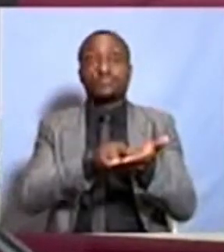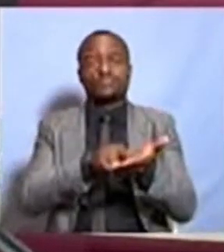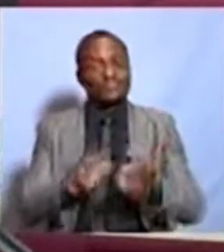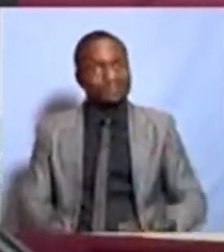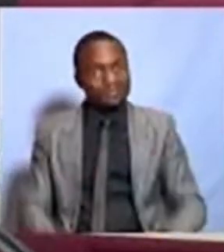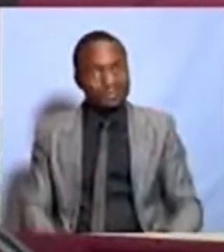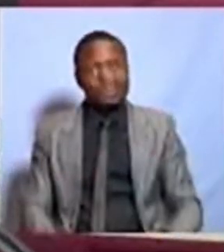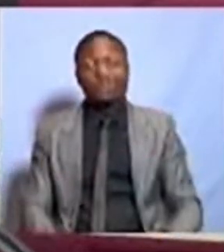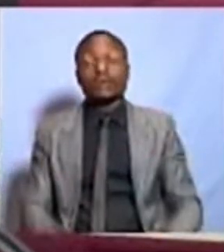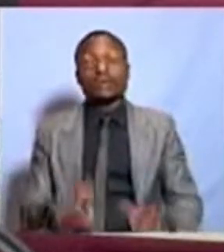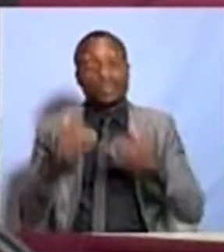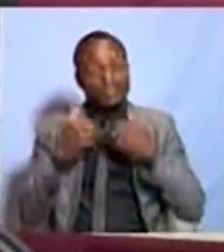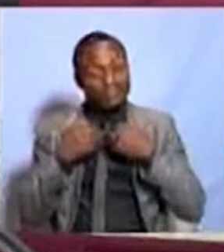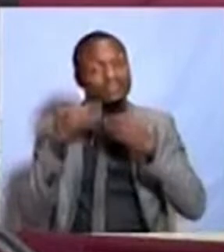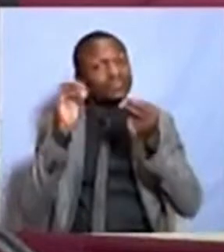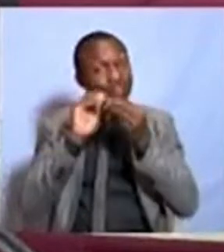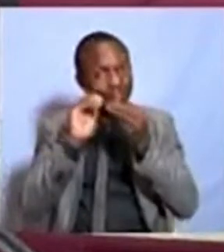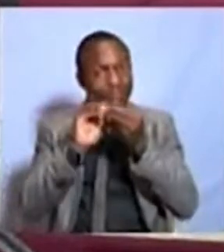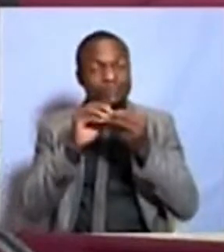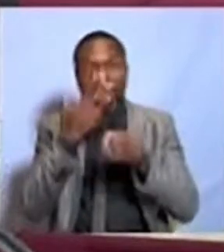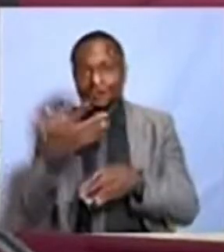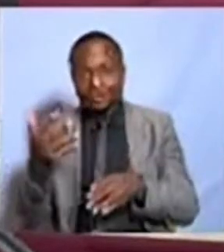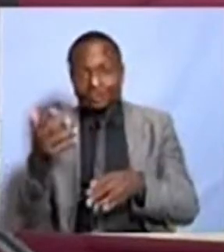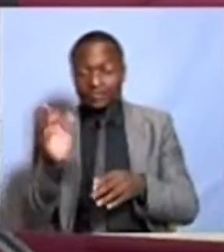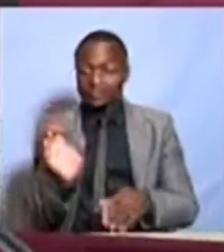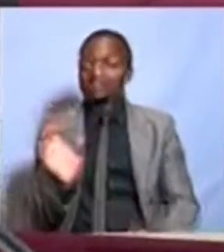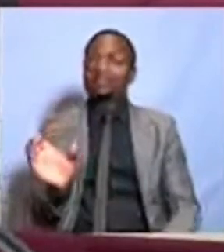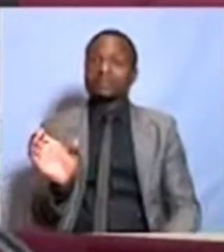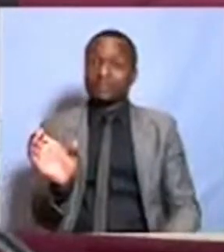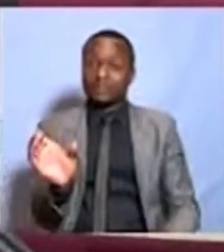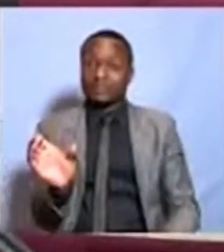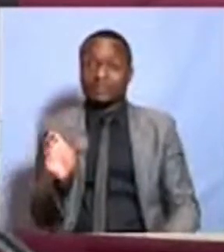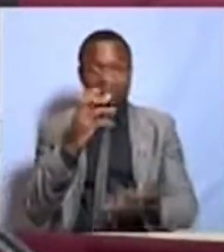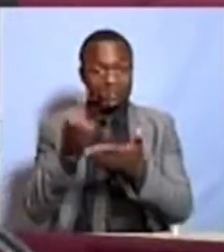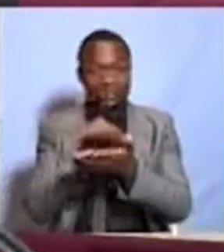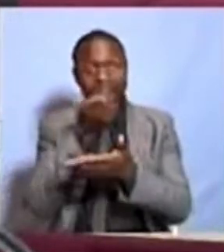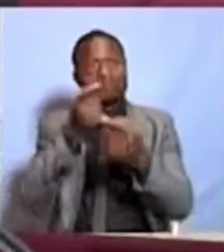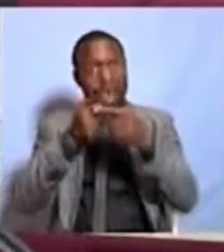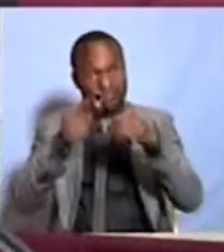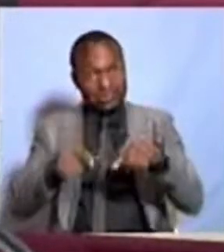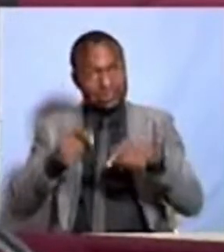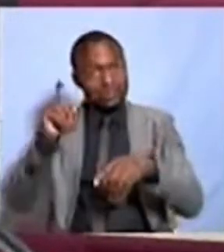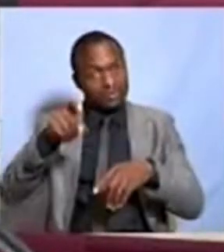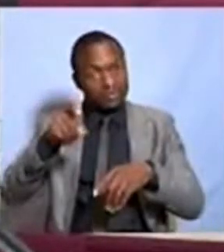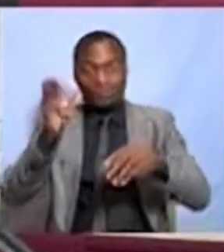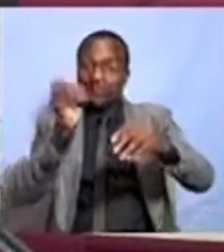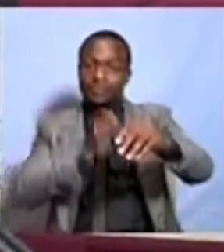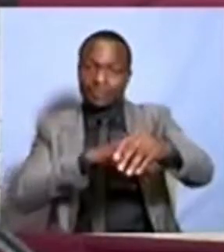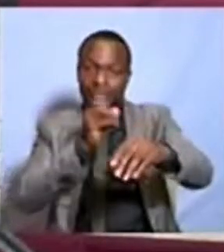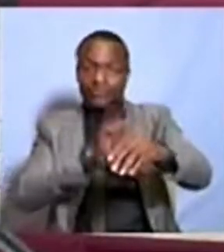we still have a lot of things in our sector, in our economy going on, we still need to invest